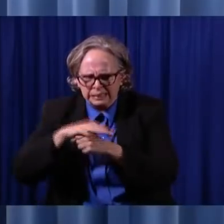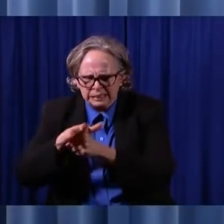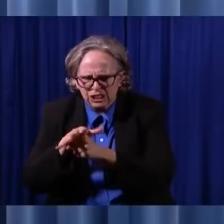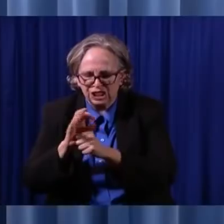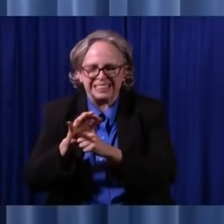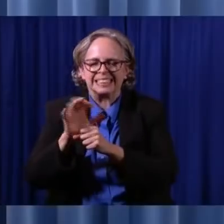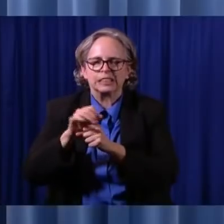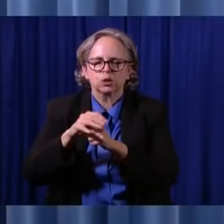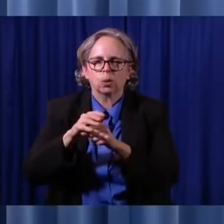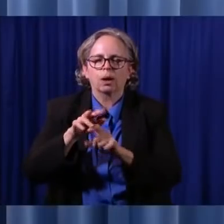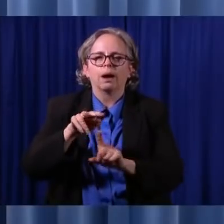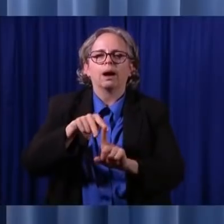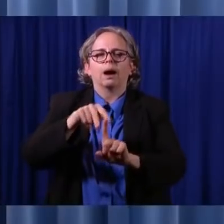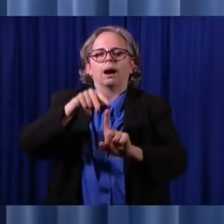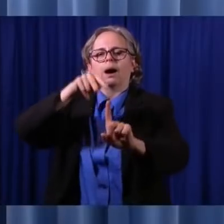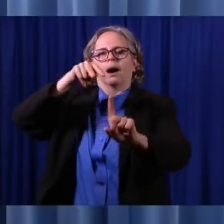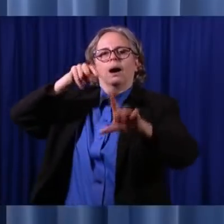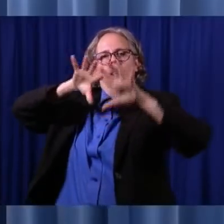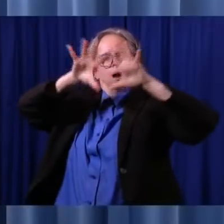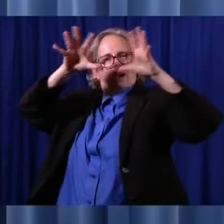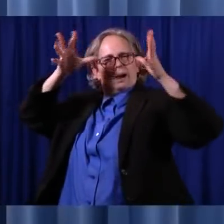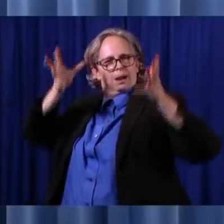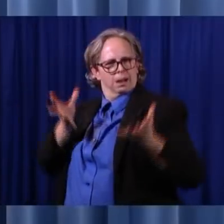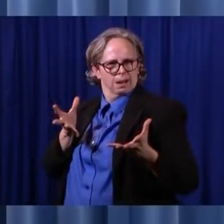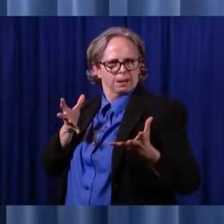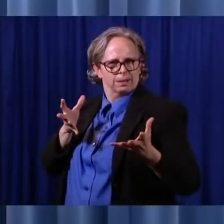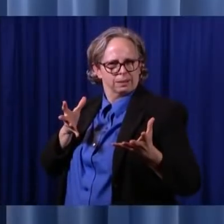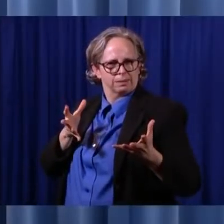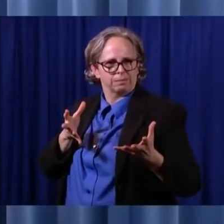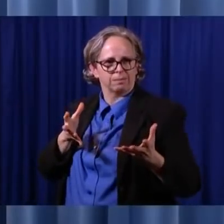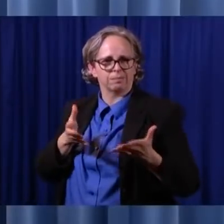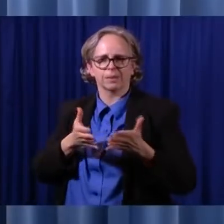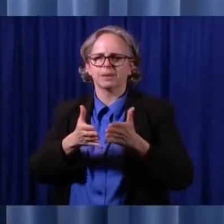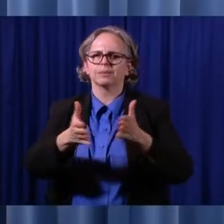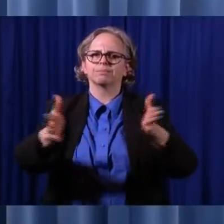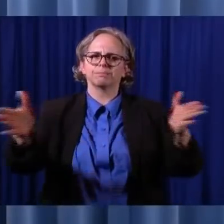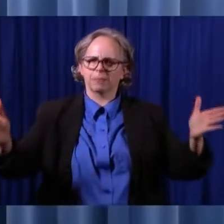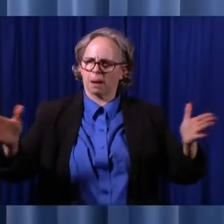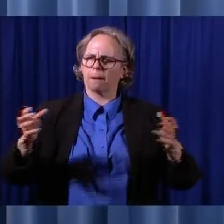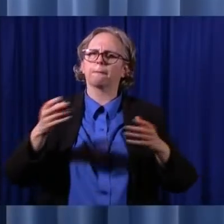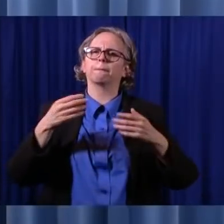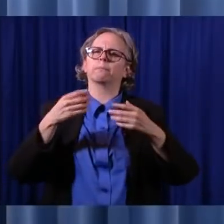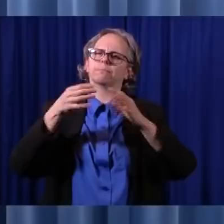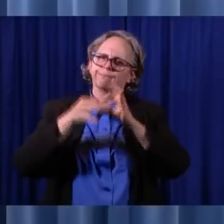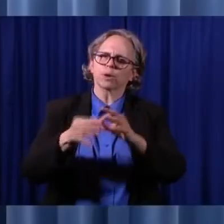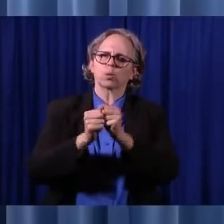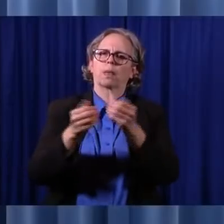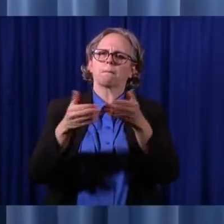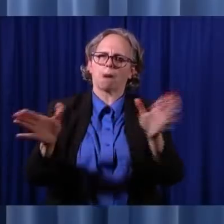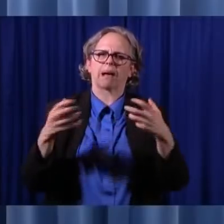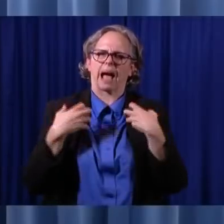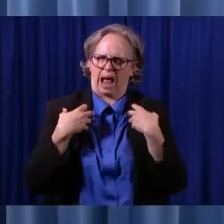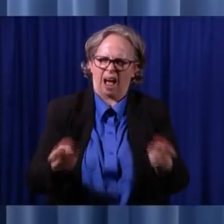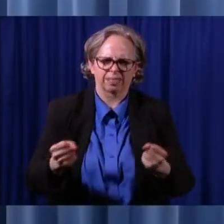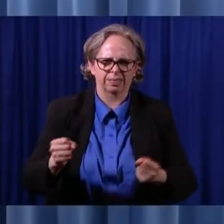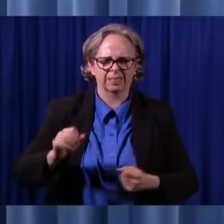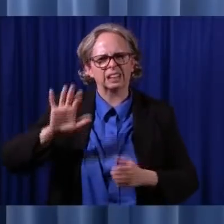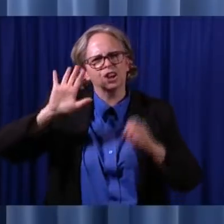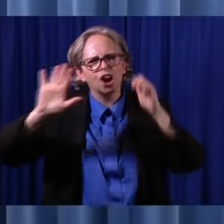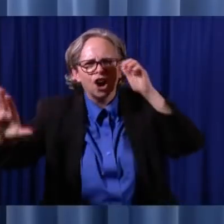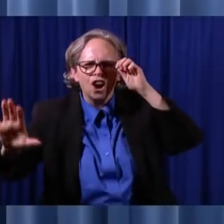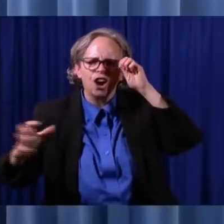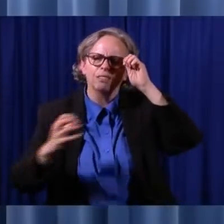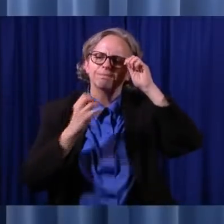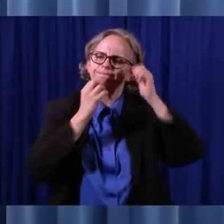to really look at what she started to do, which is public health issues that affect all